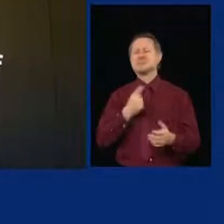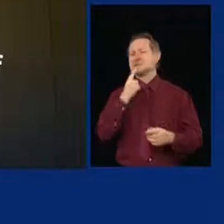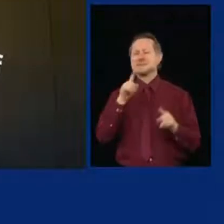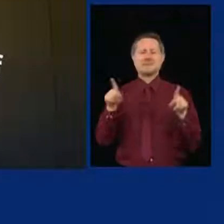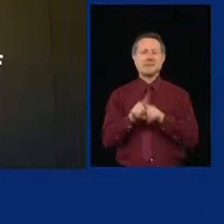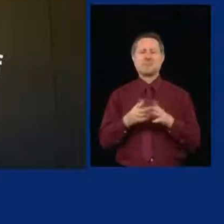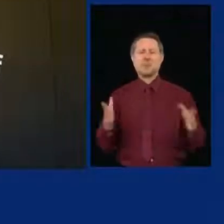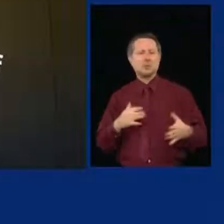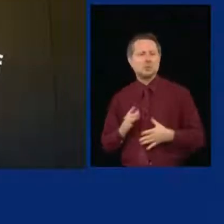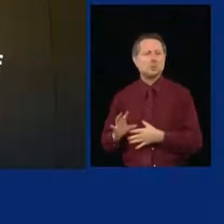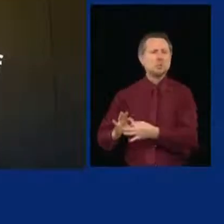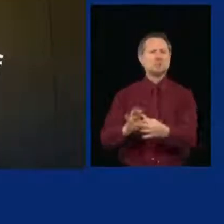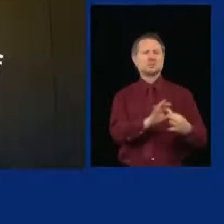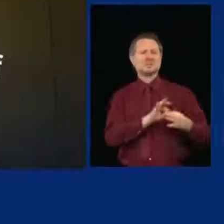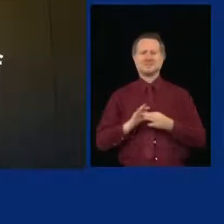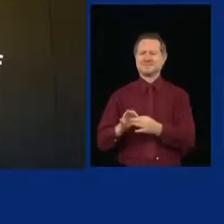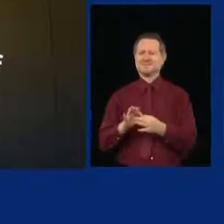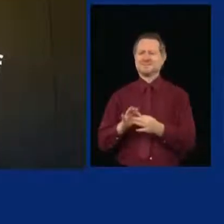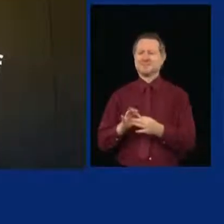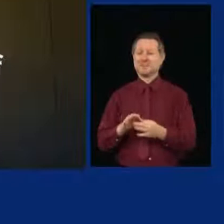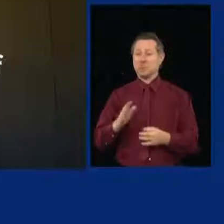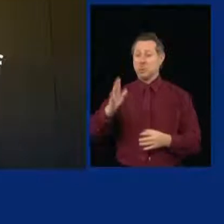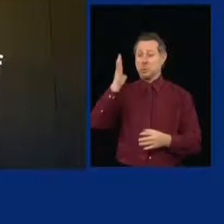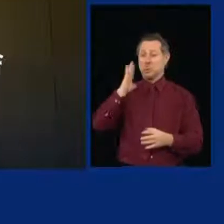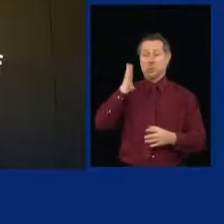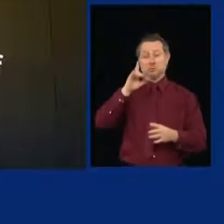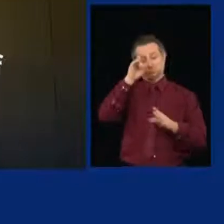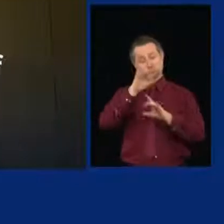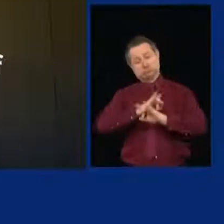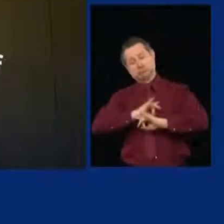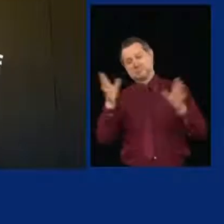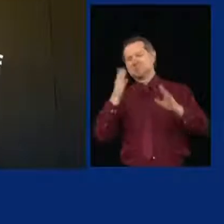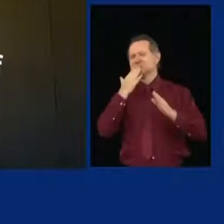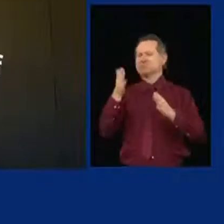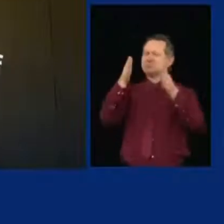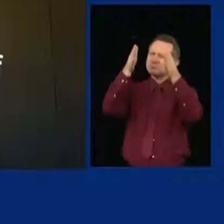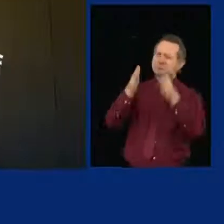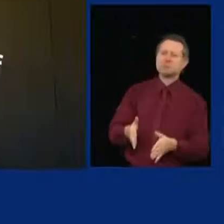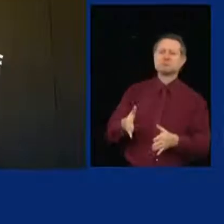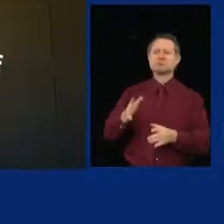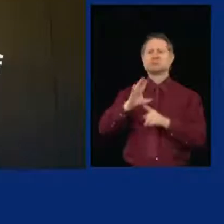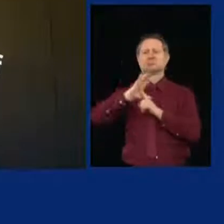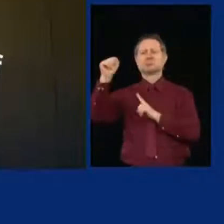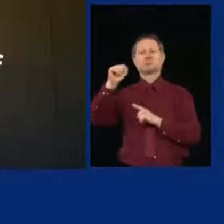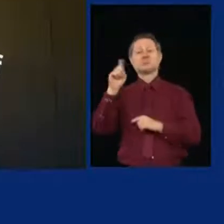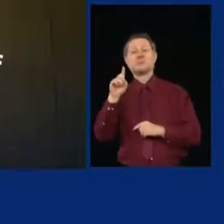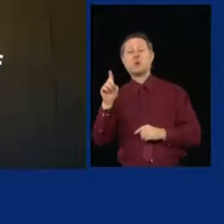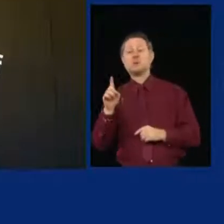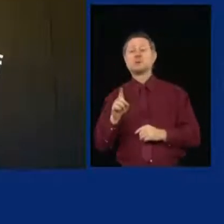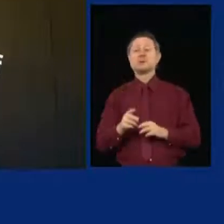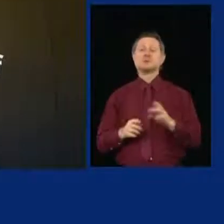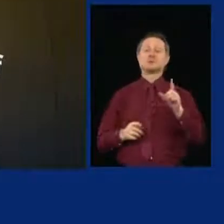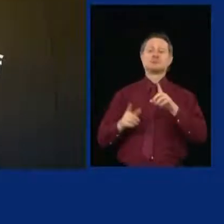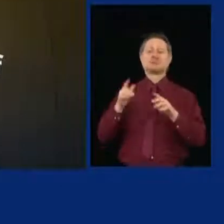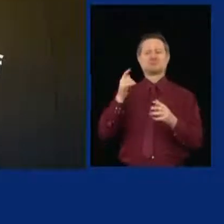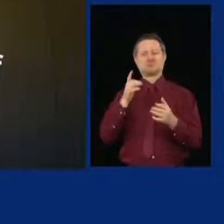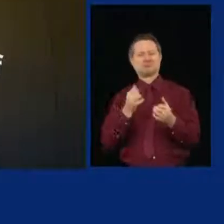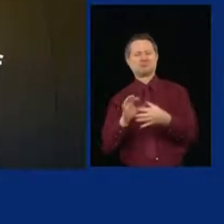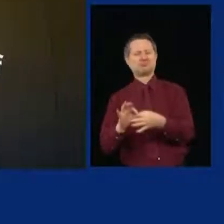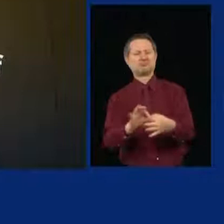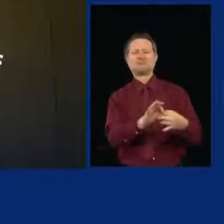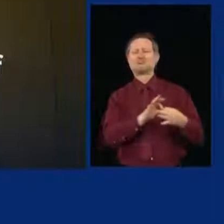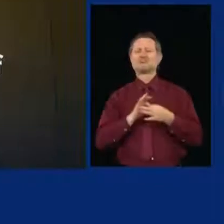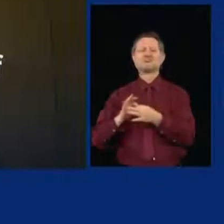back and look at the great Republicans. Go back and look at the great Democrats and see how they operated. And try